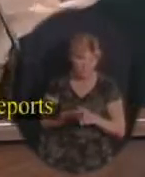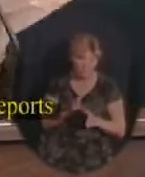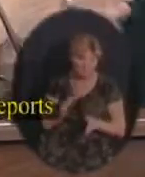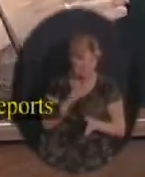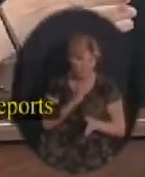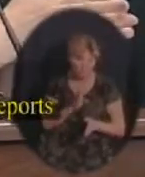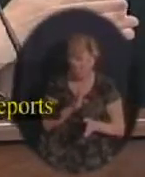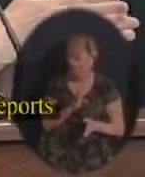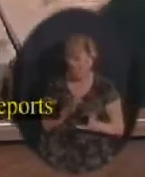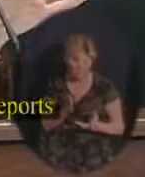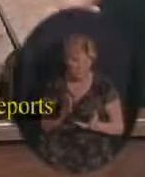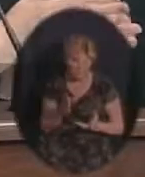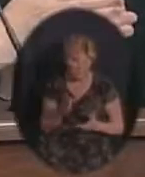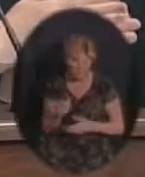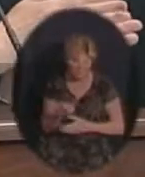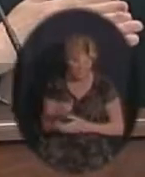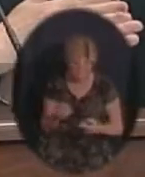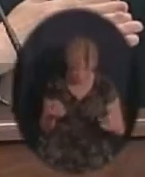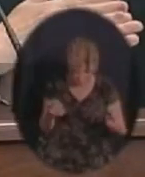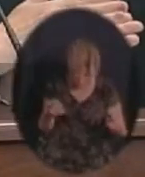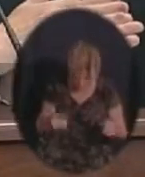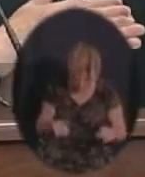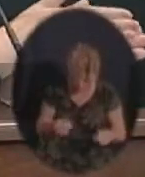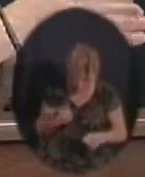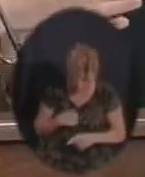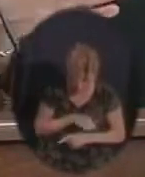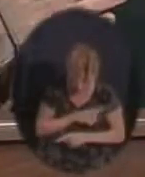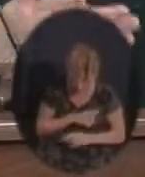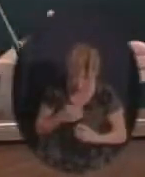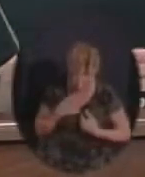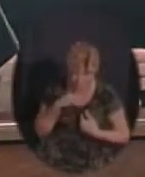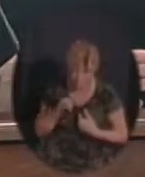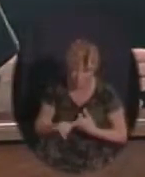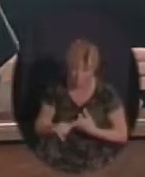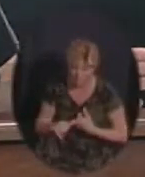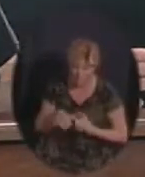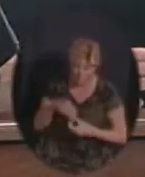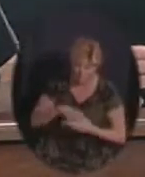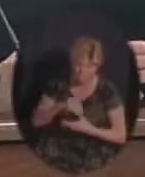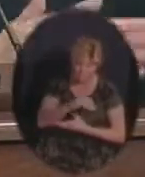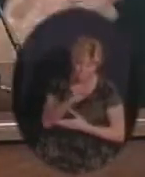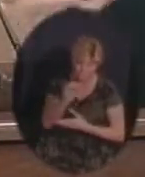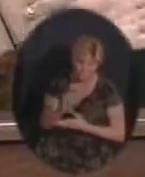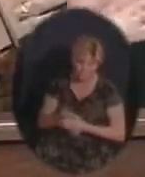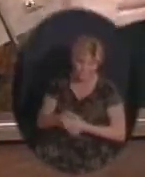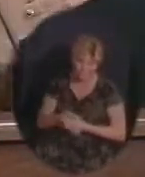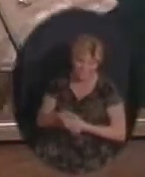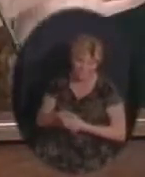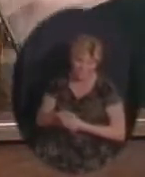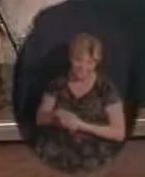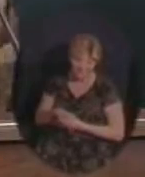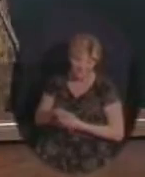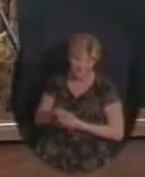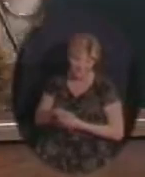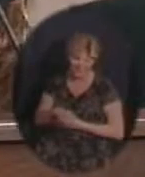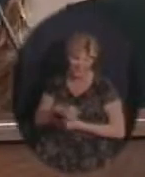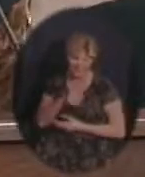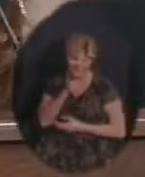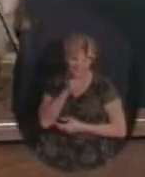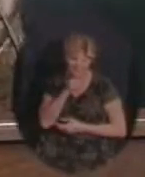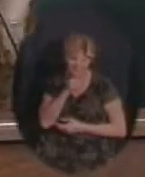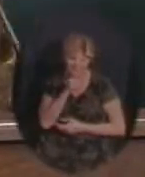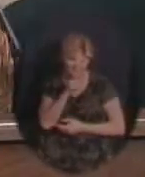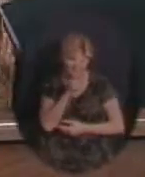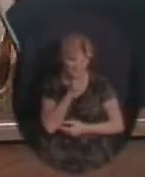another piece we happen to have uniquely in Olathe that you wouldn't necessarily find in some of the other districts, and so have some